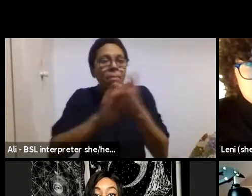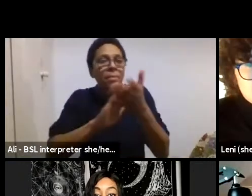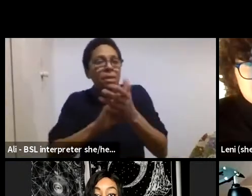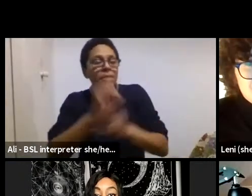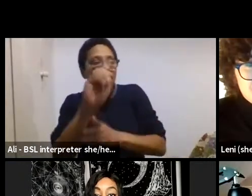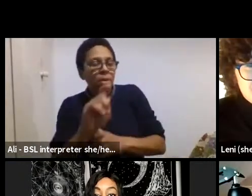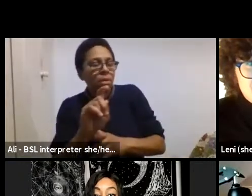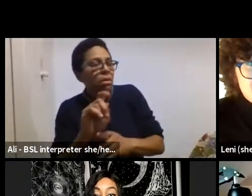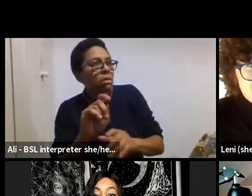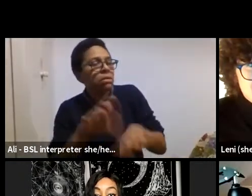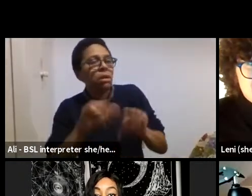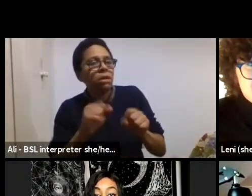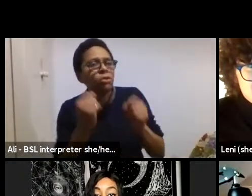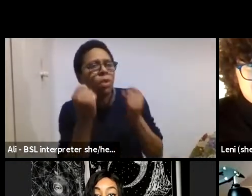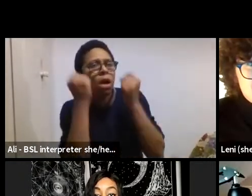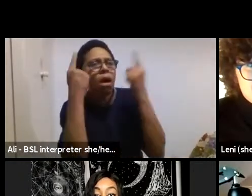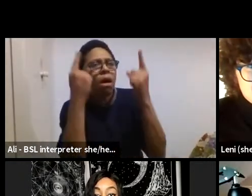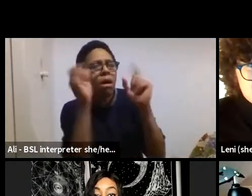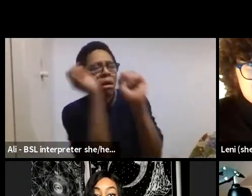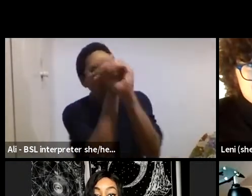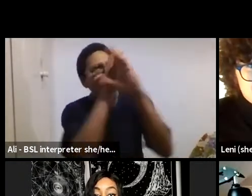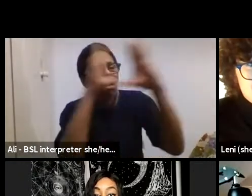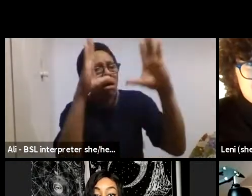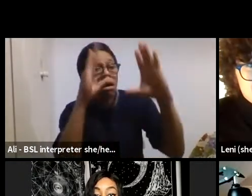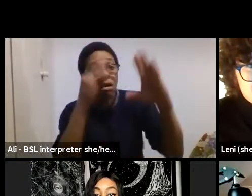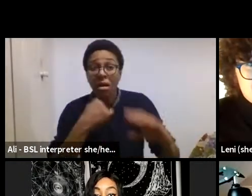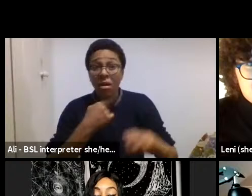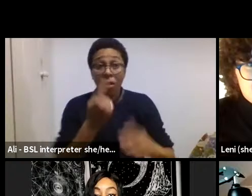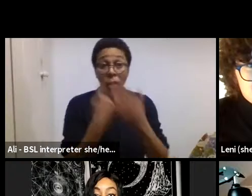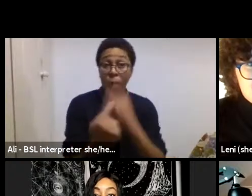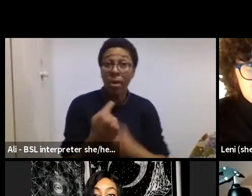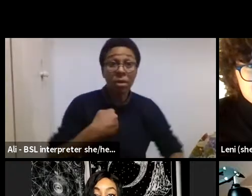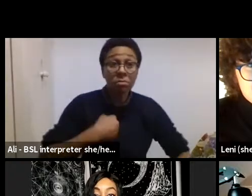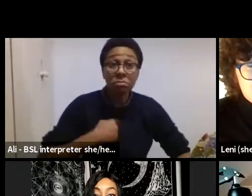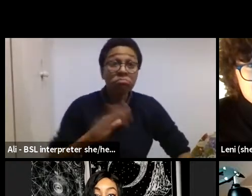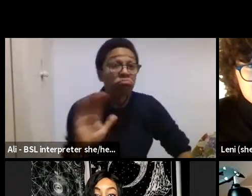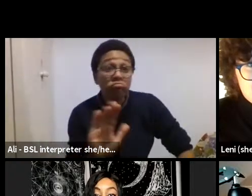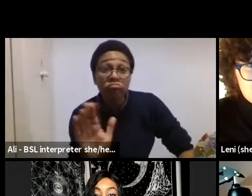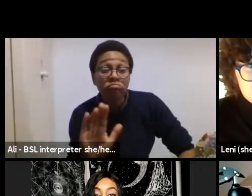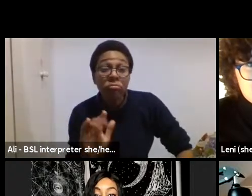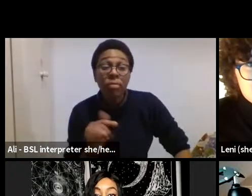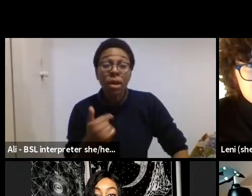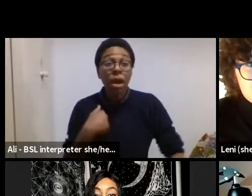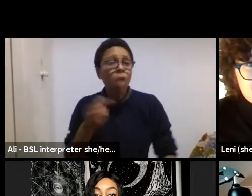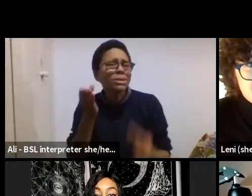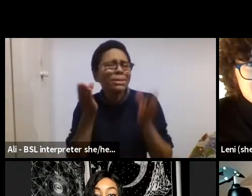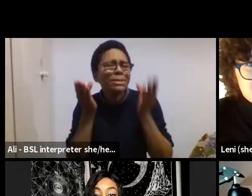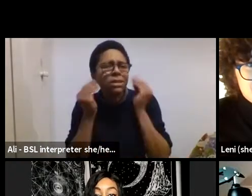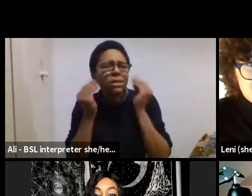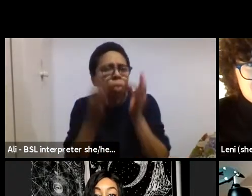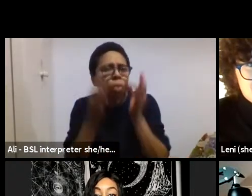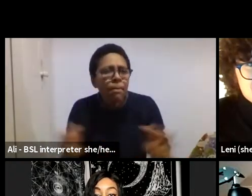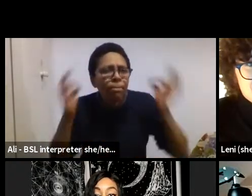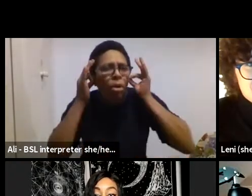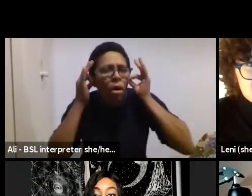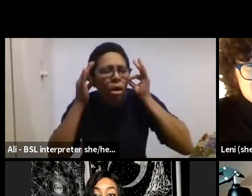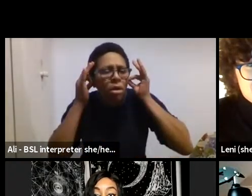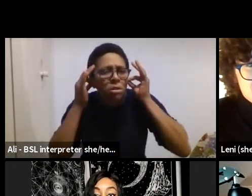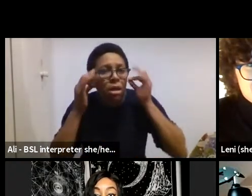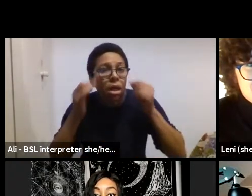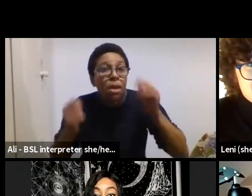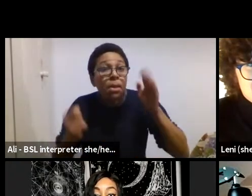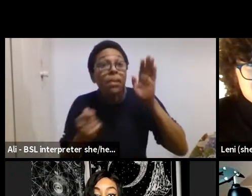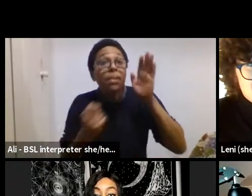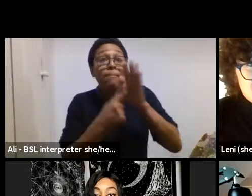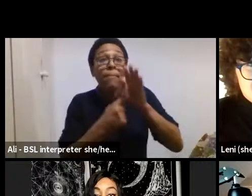not alone in this. I was literally listening to a podcast today where it turned out the lead character, I've listened to 10 episodes of this podcast, the lead was ACE,